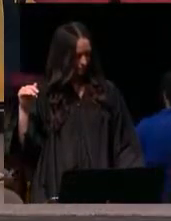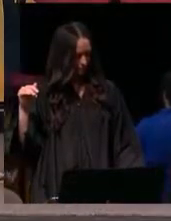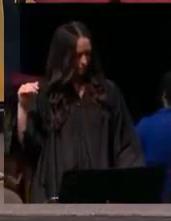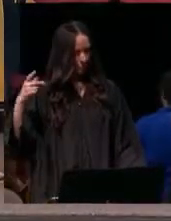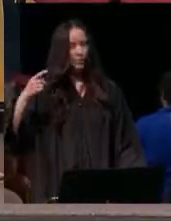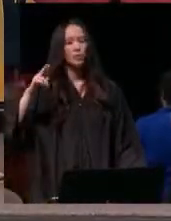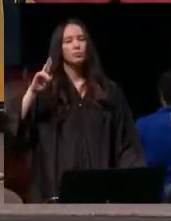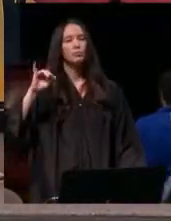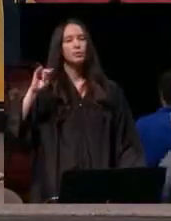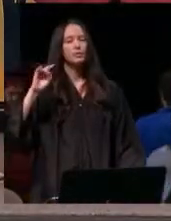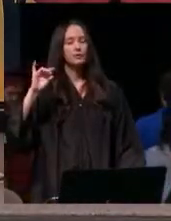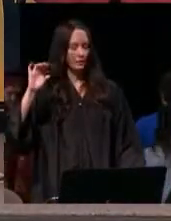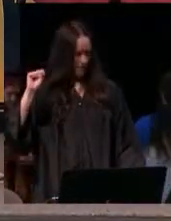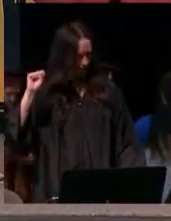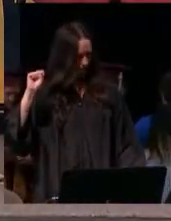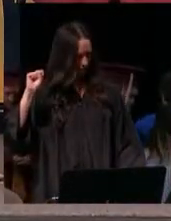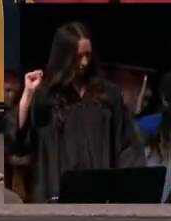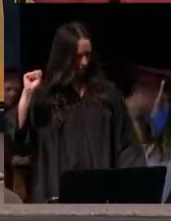Princess Kapuyu.